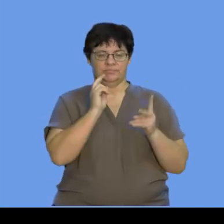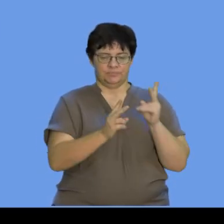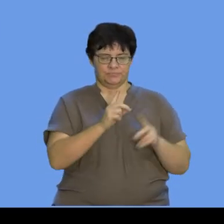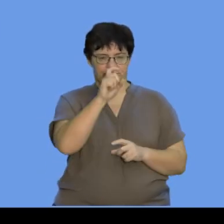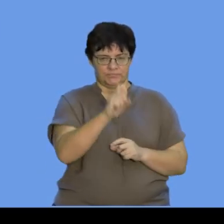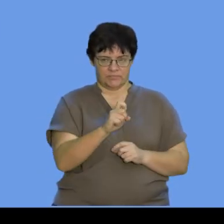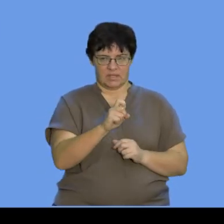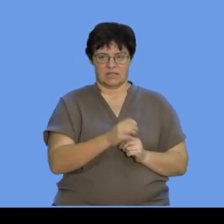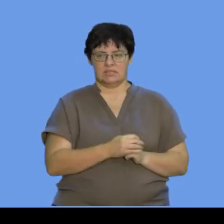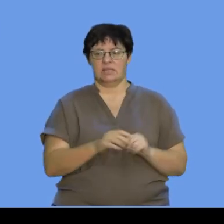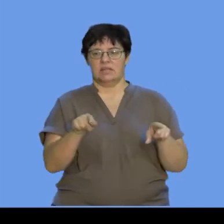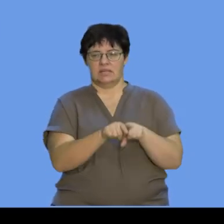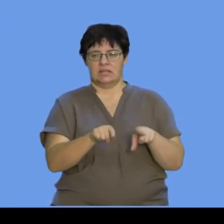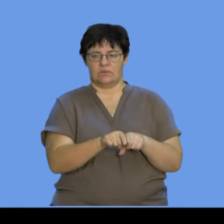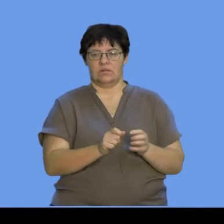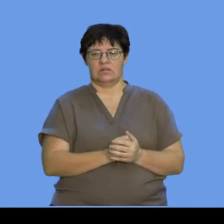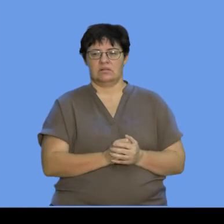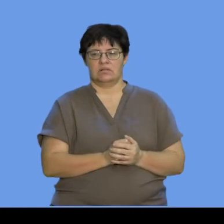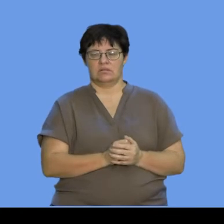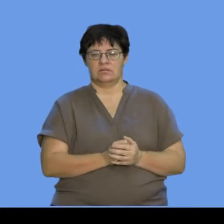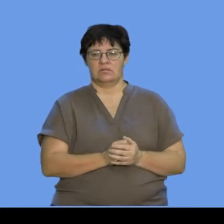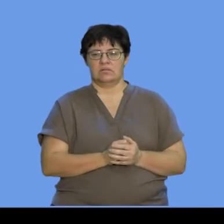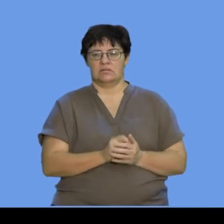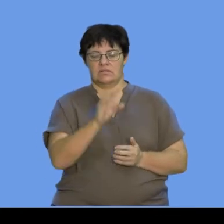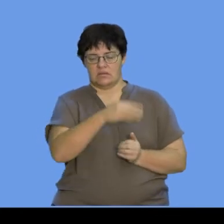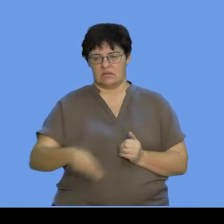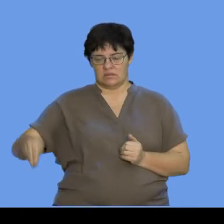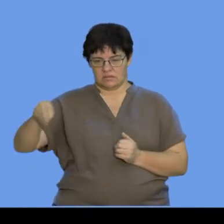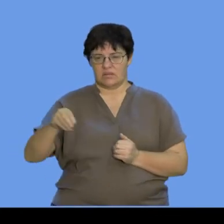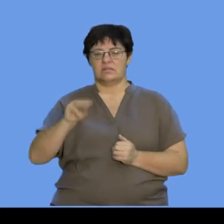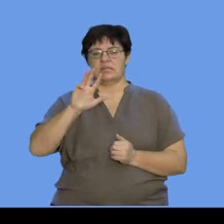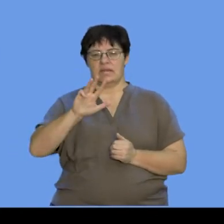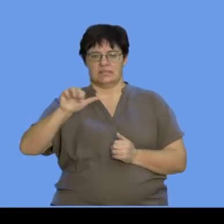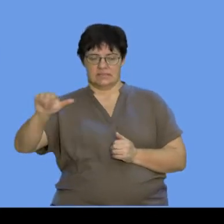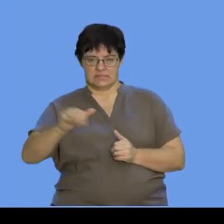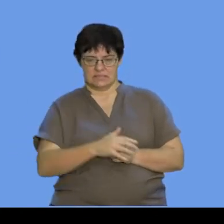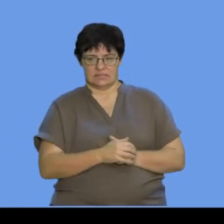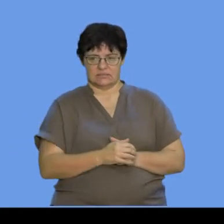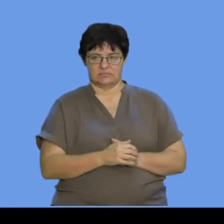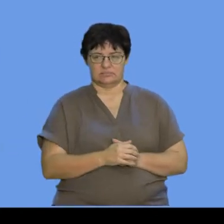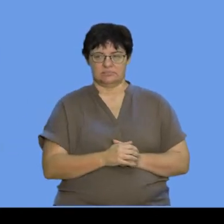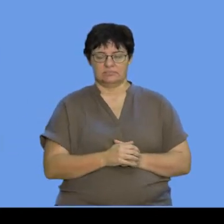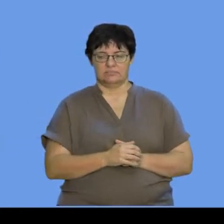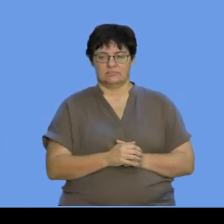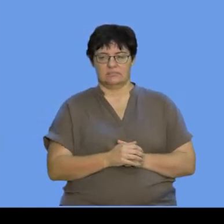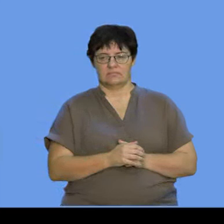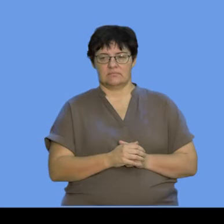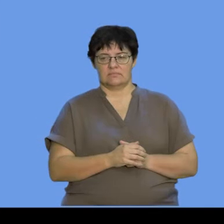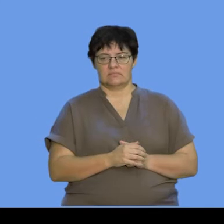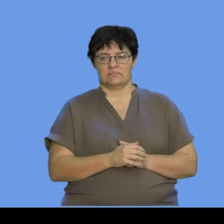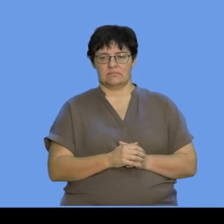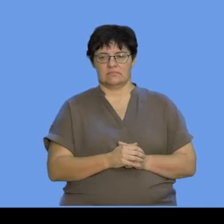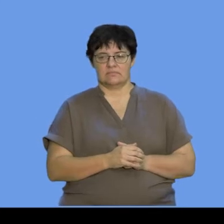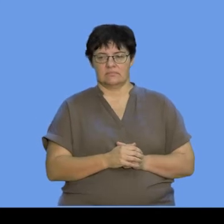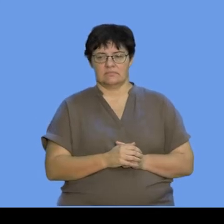will be 12x is equals to, if I add the 60 on both sides, it will give